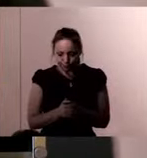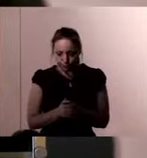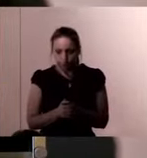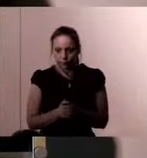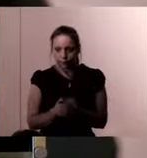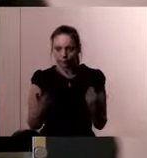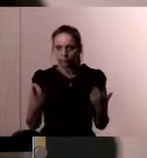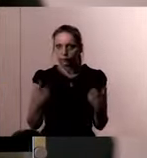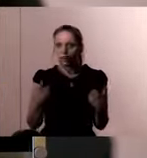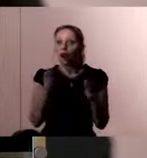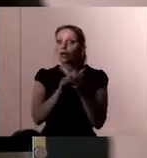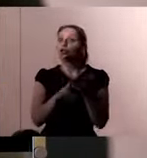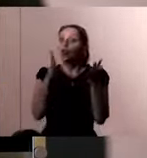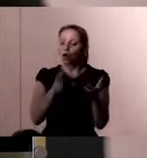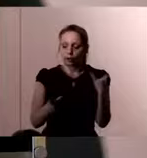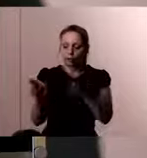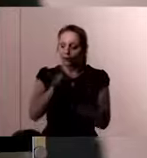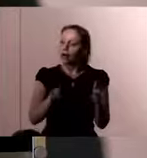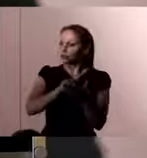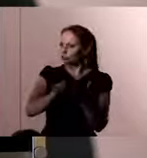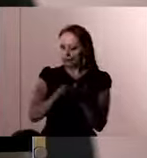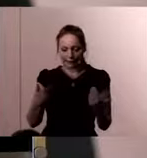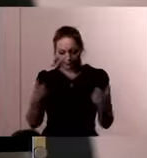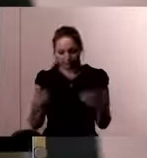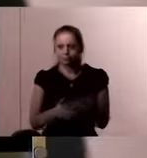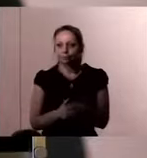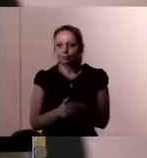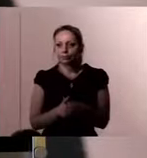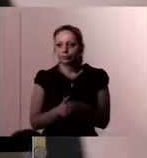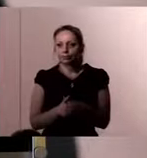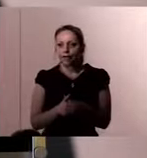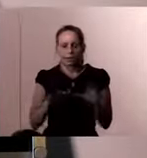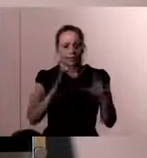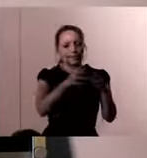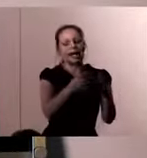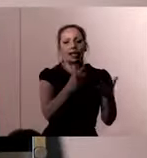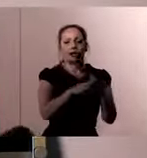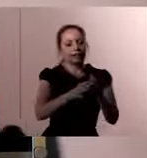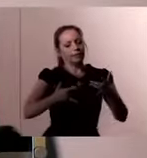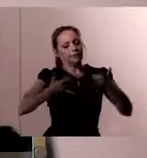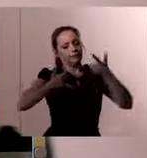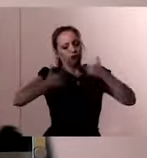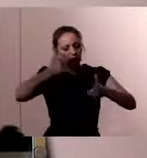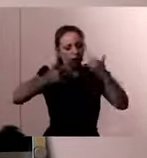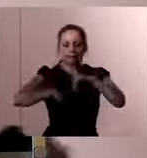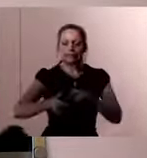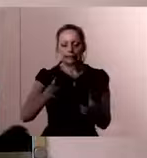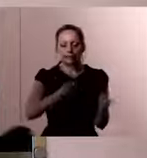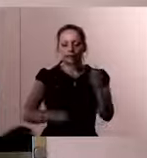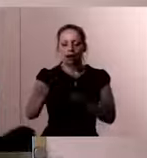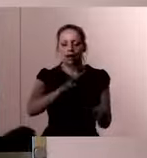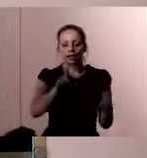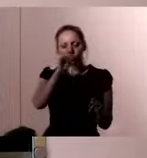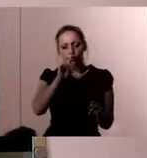I do a lot of science writing, and there's a sort of a category of judgment in science where people say something is